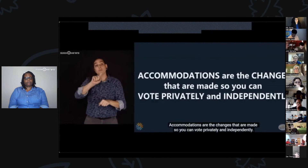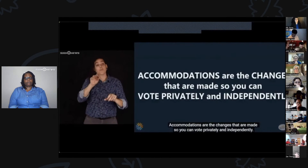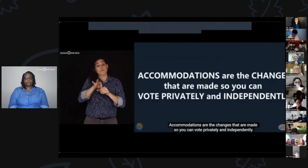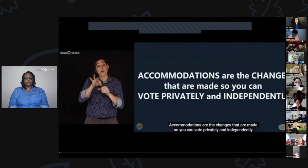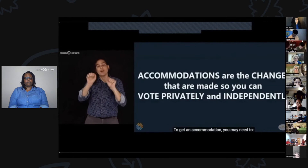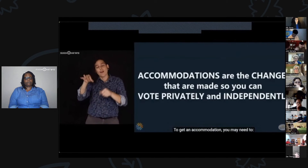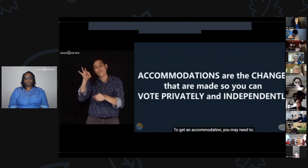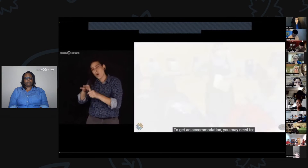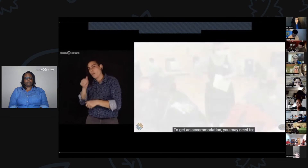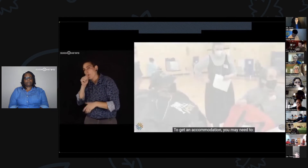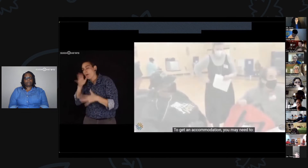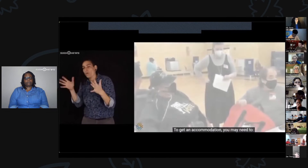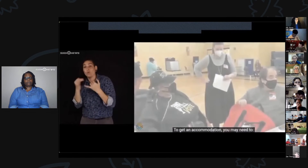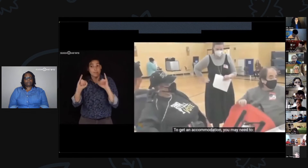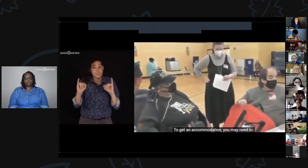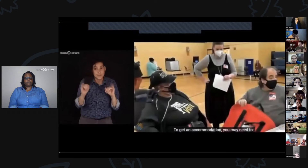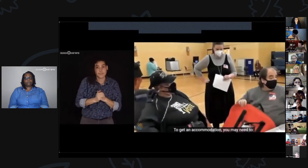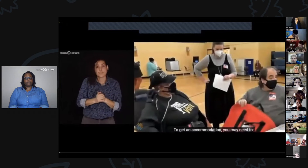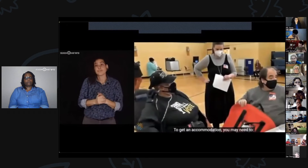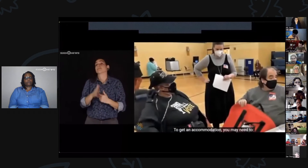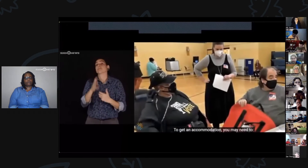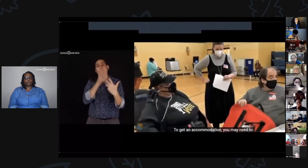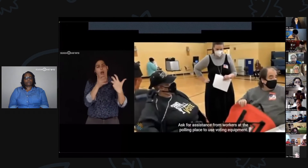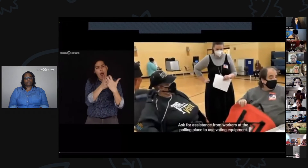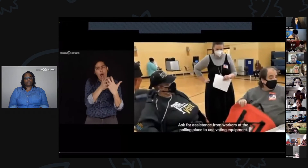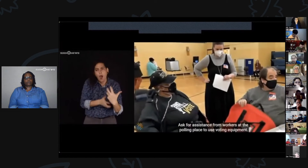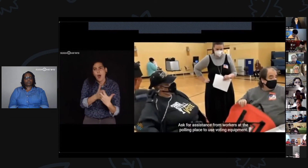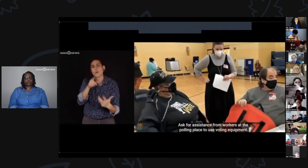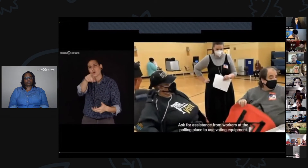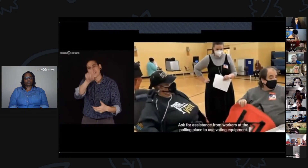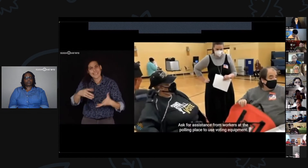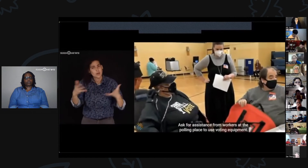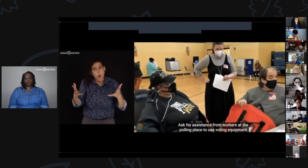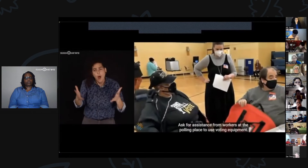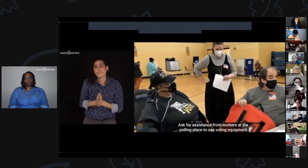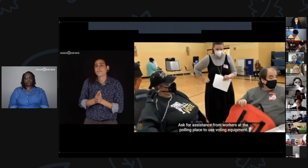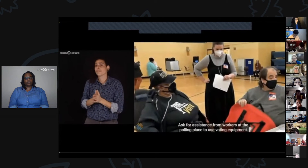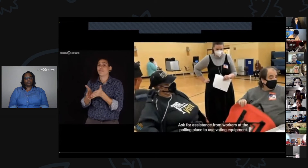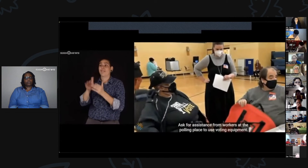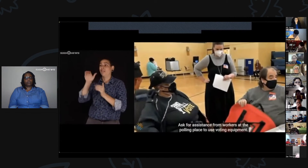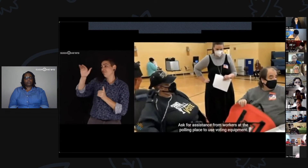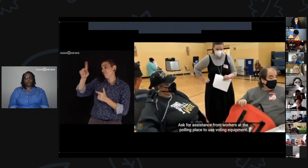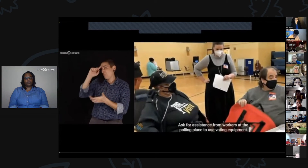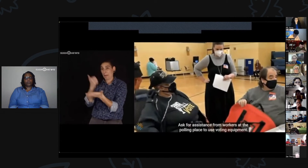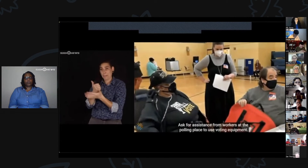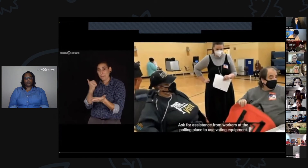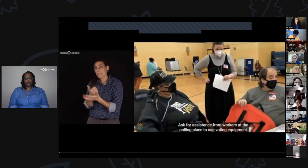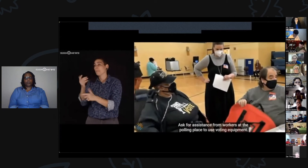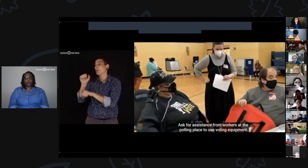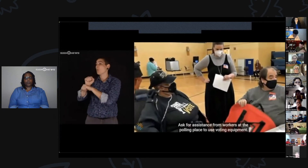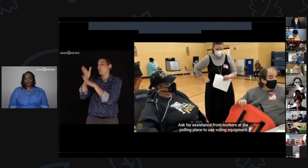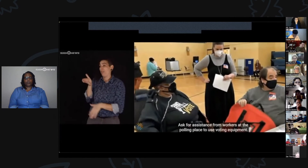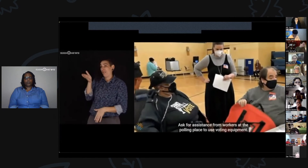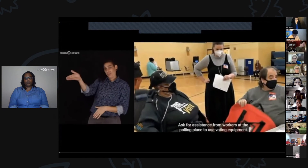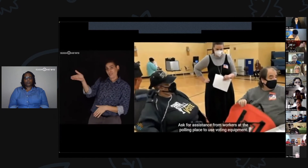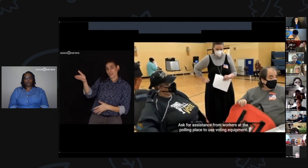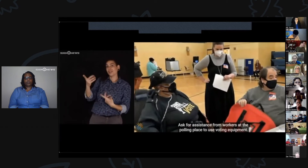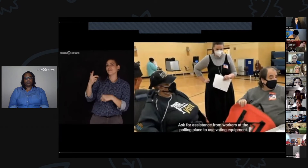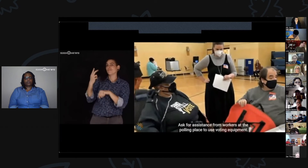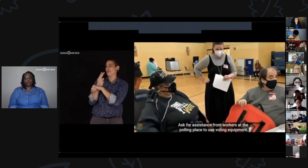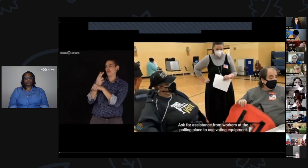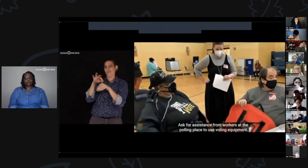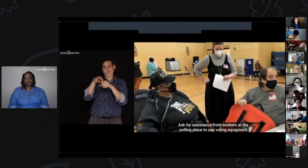and independently. Get accommodations, you may need to ask for assistance from workers at the polling place to use